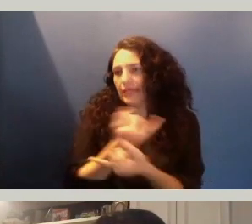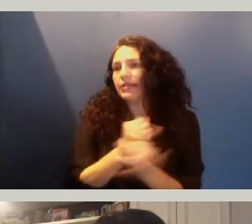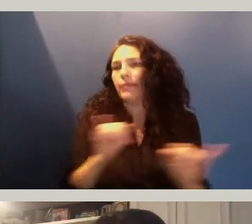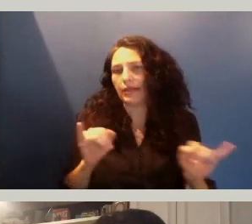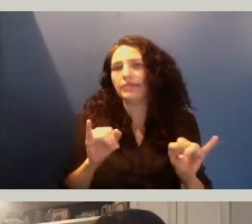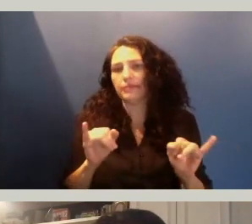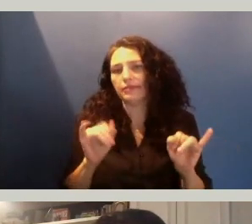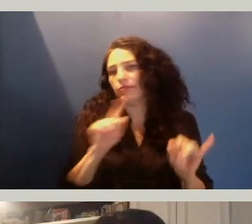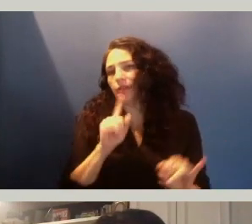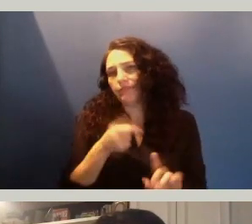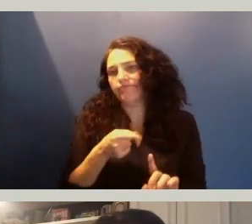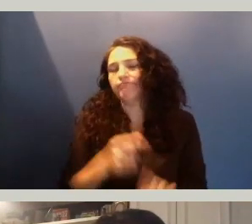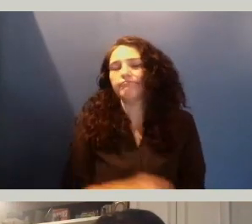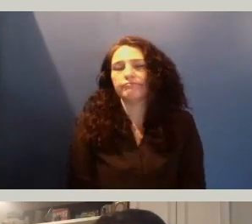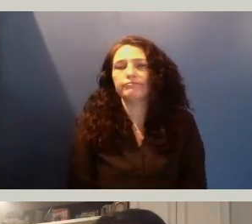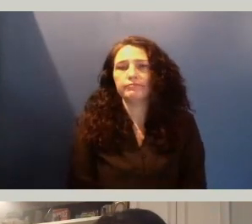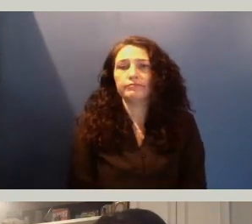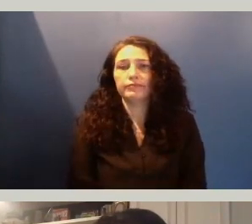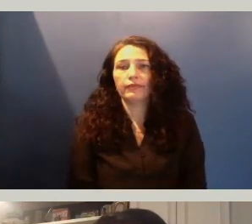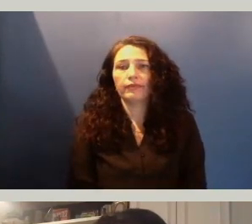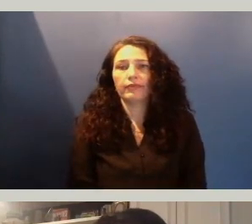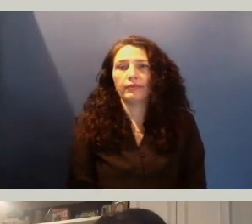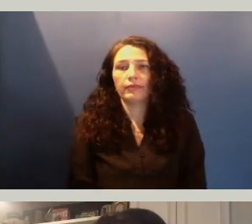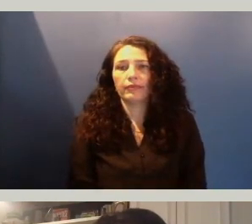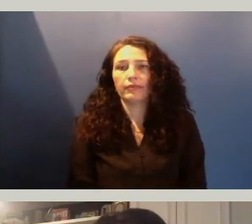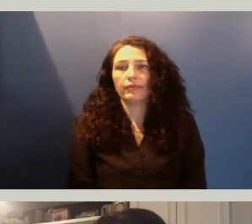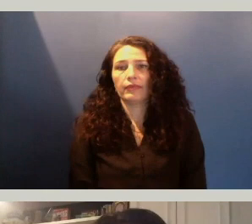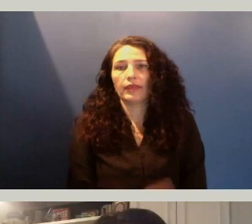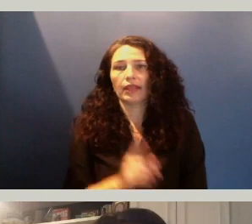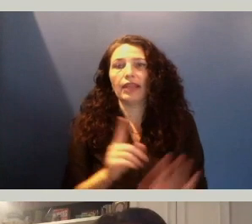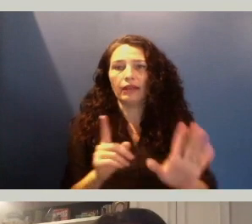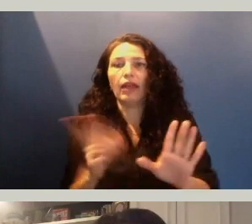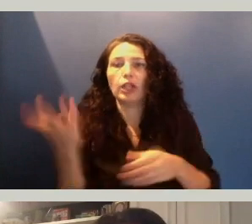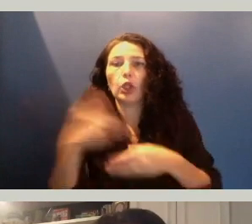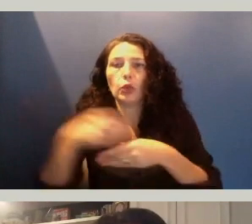through. And I say that inclusive of funders.